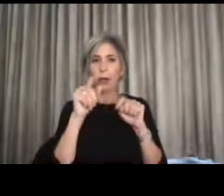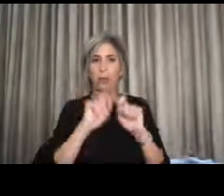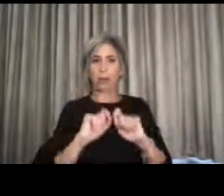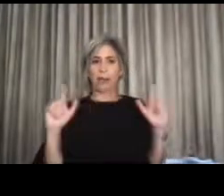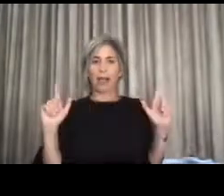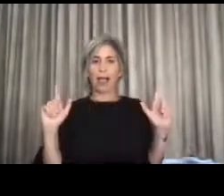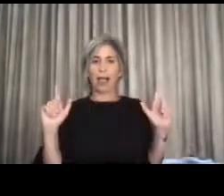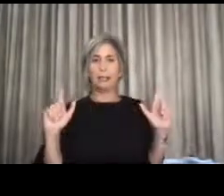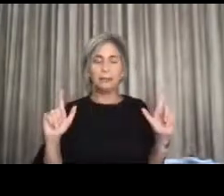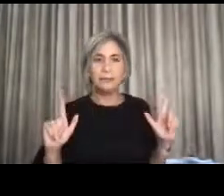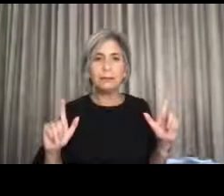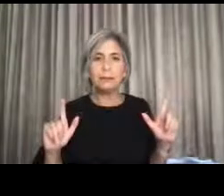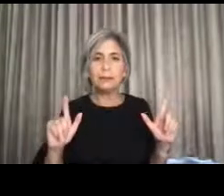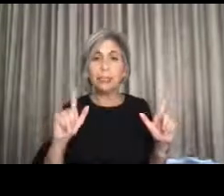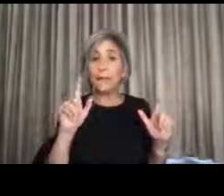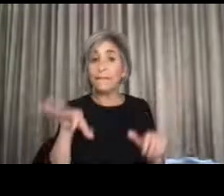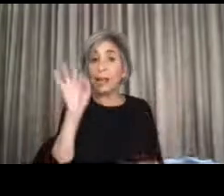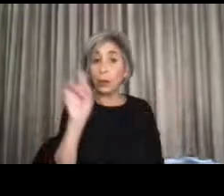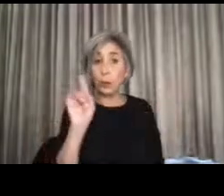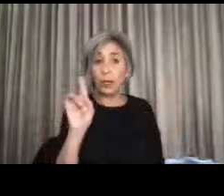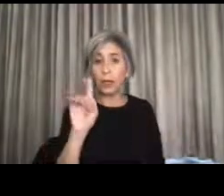it can be found at